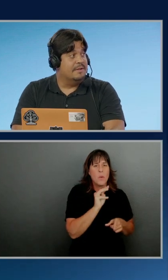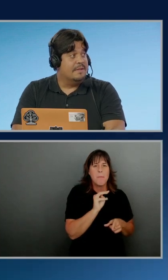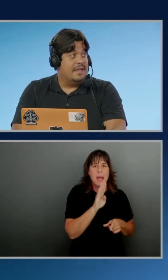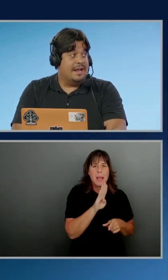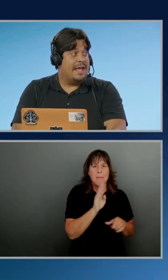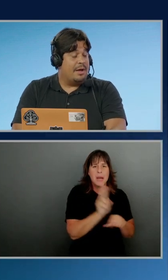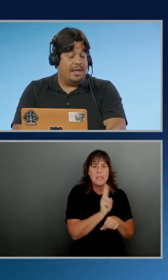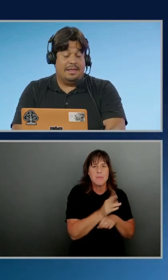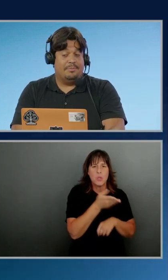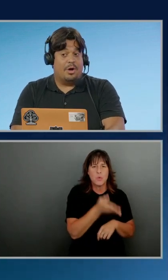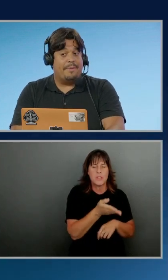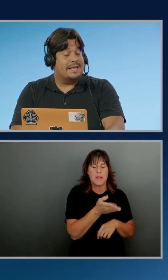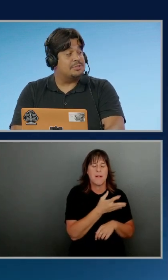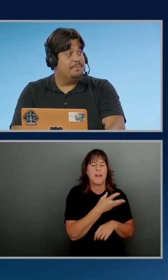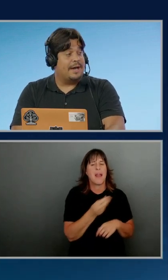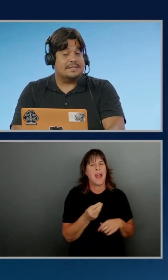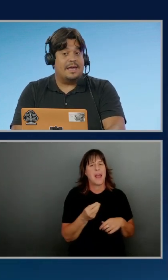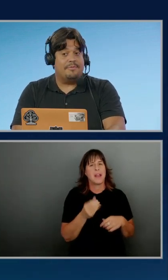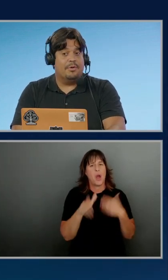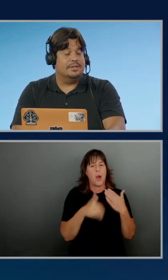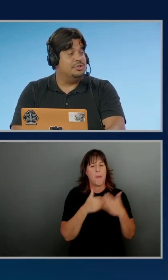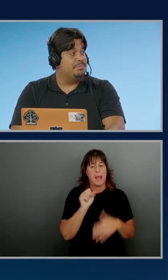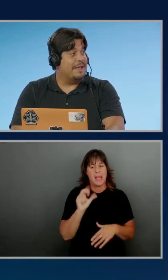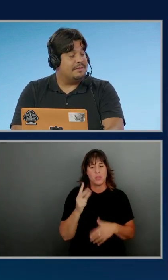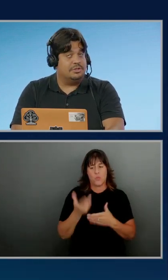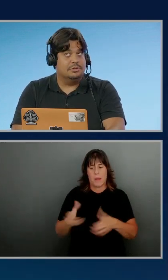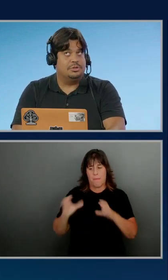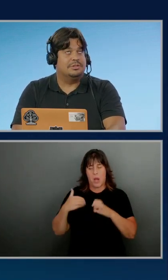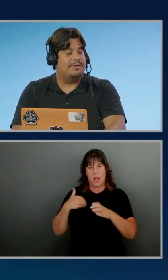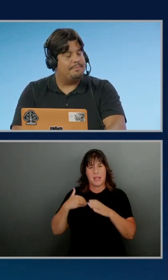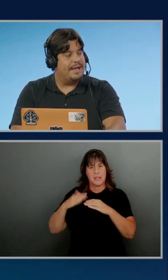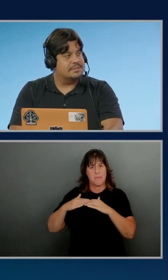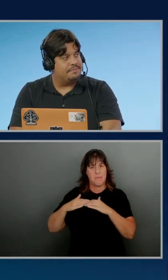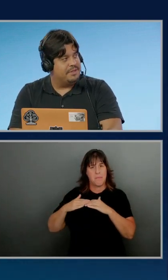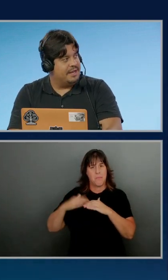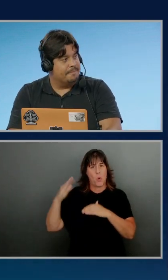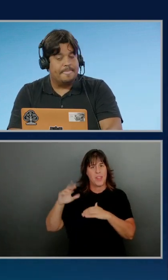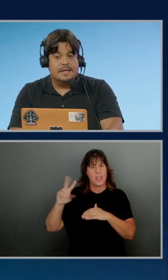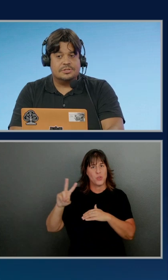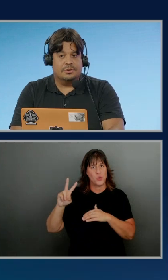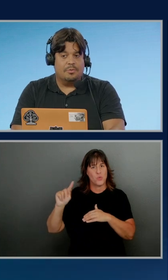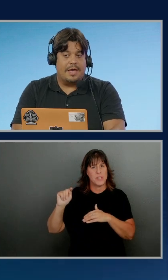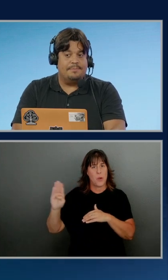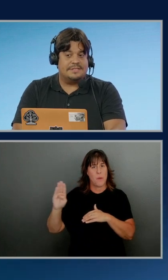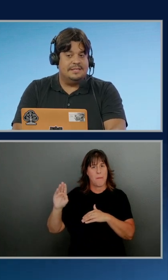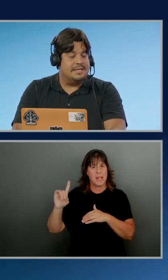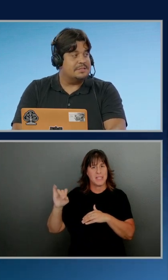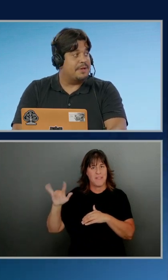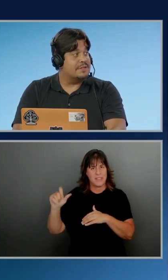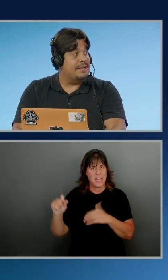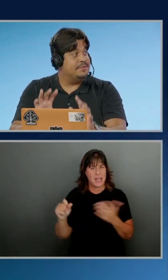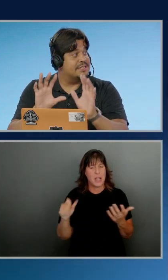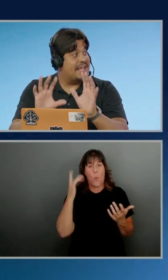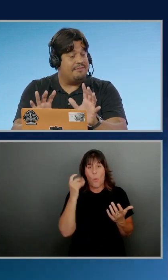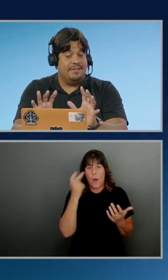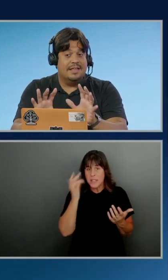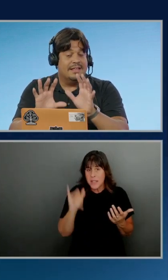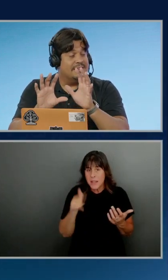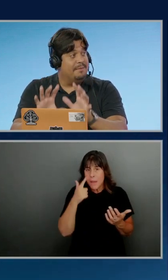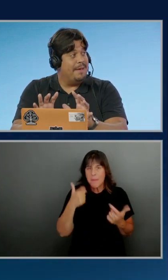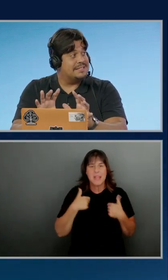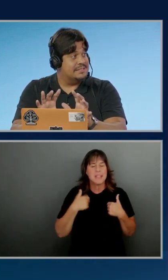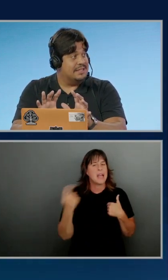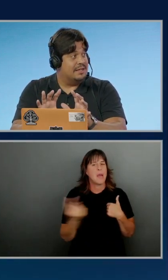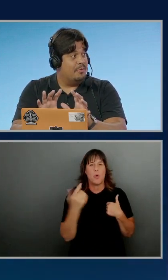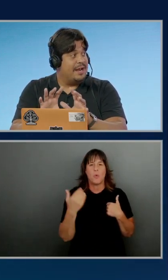here. And on my S3 buckets, I have more than 2 terabytes of data. Okay. So why I'm seeing this? Because I'm just having